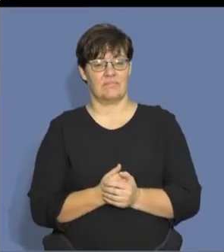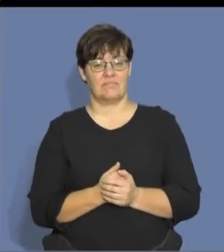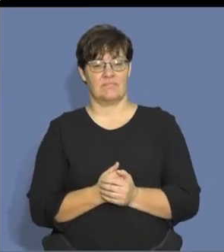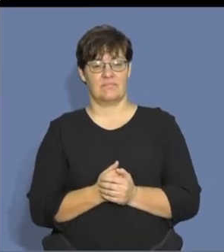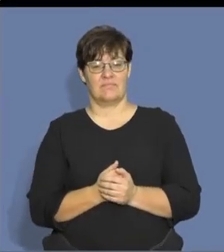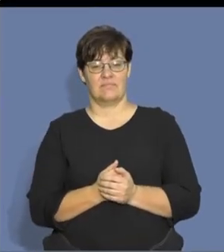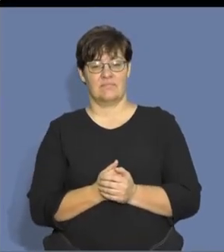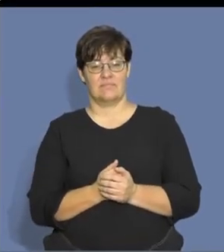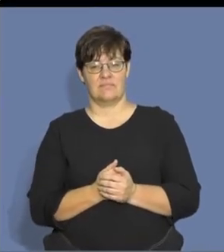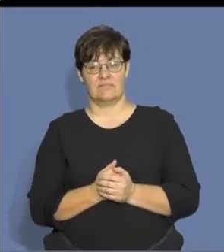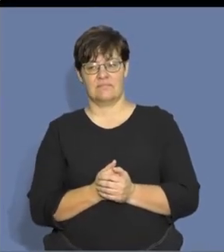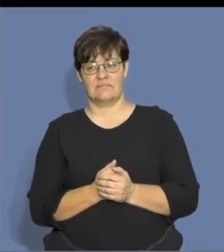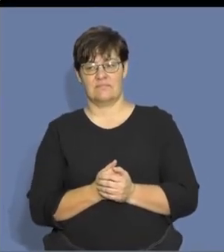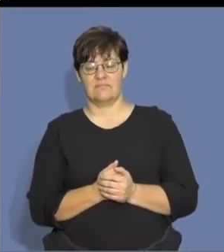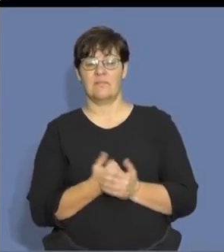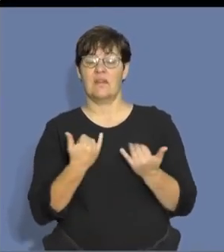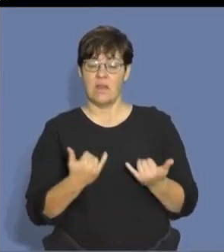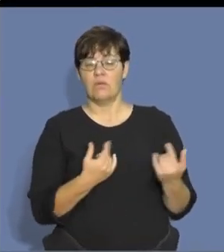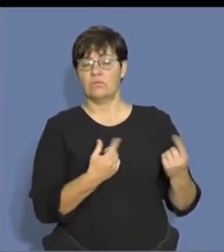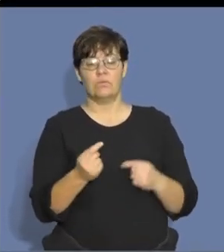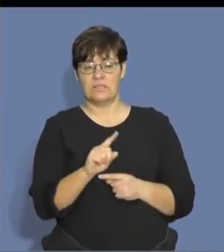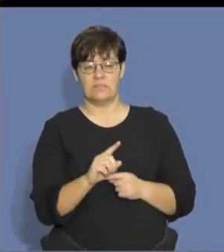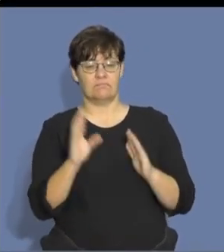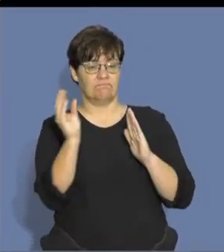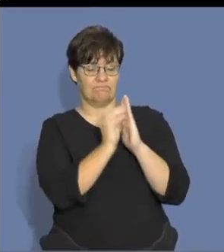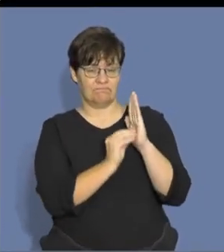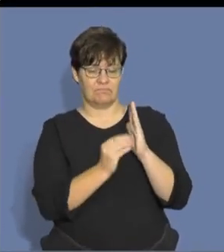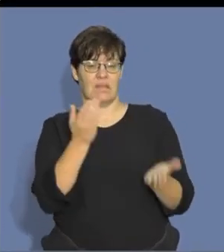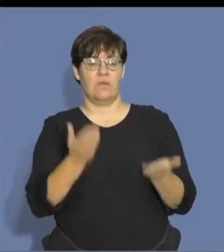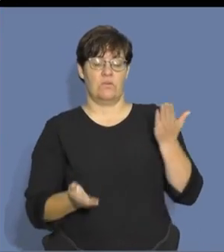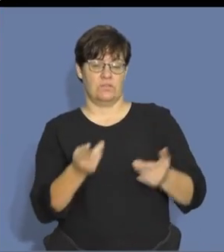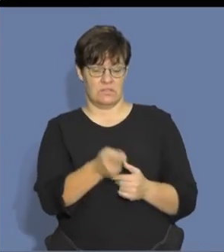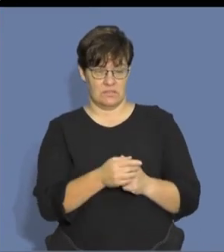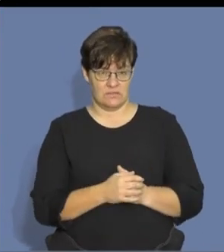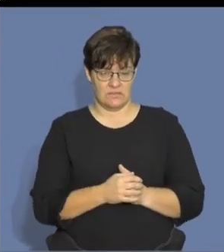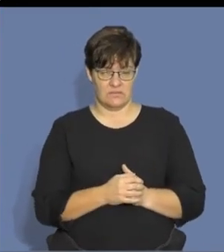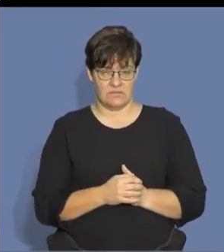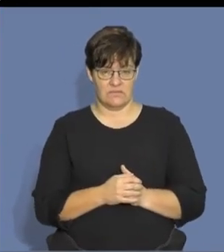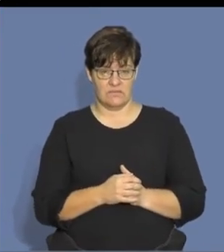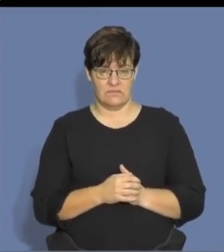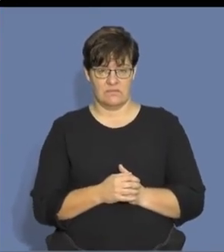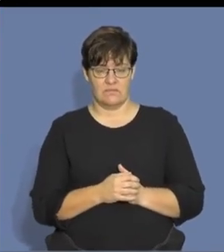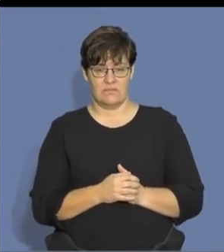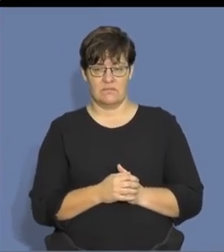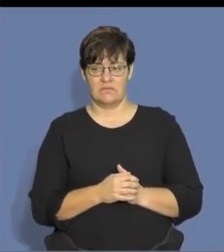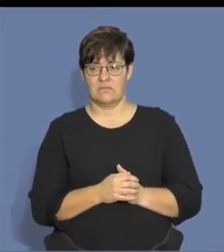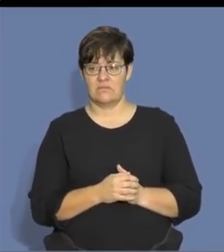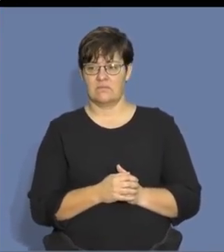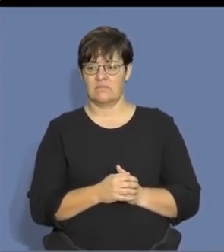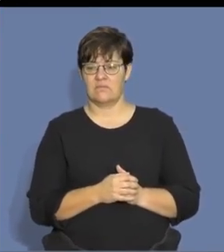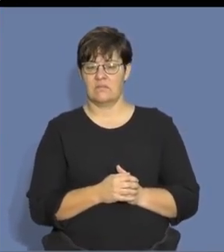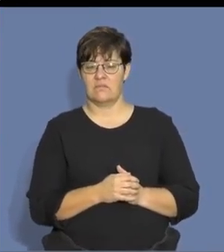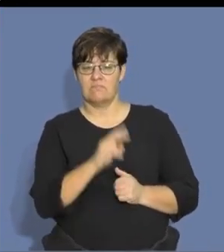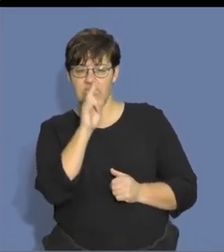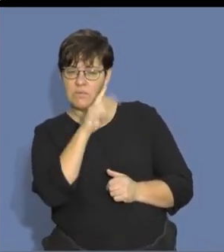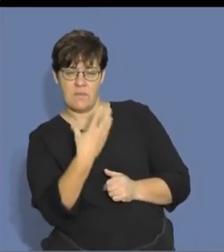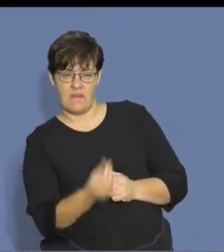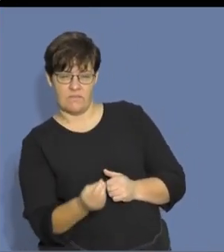I'm going to go and write down my equation, and that's there what I've got.